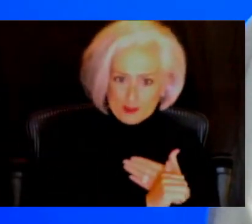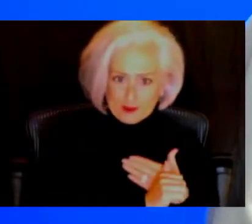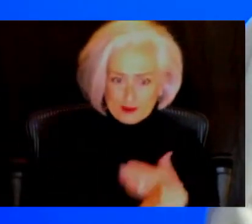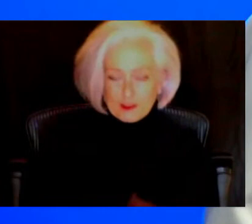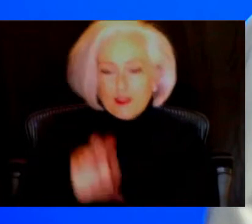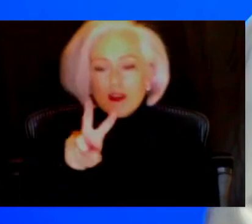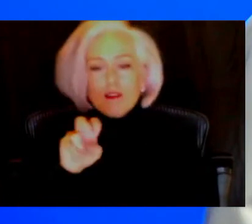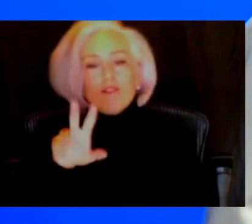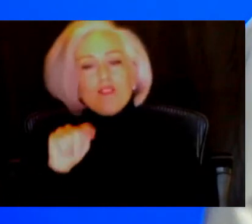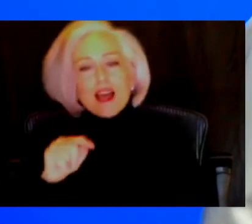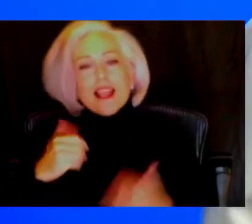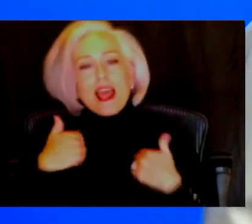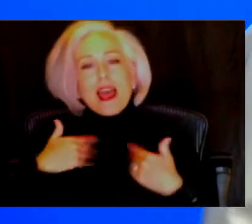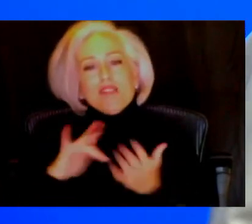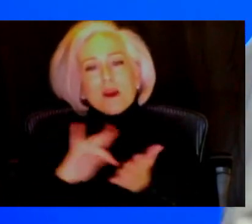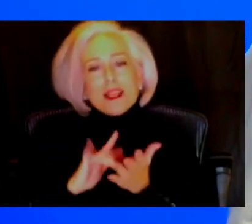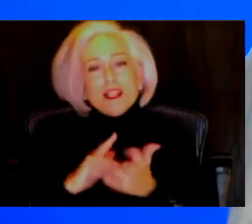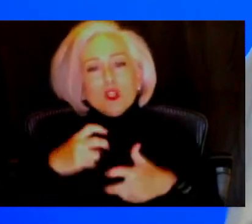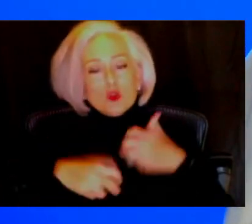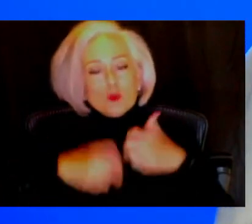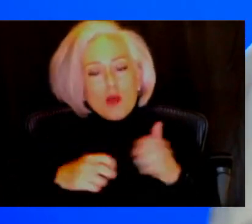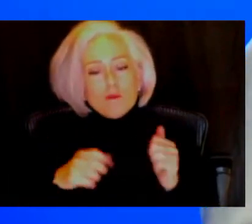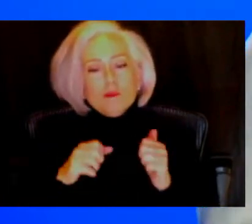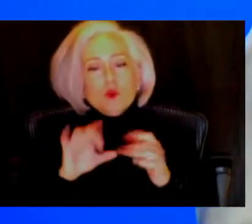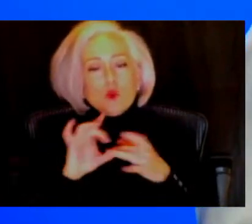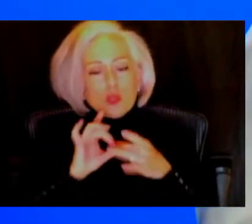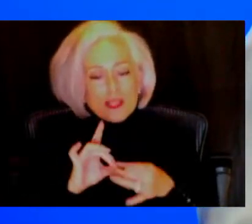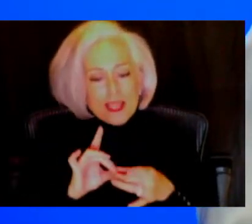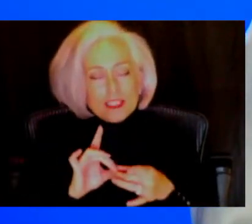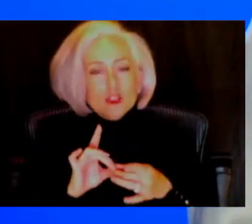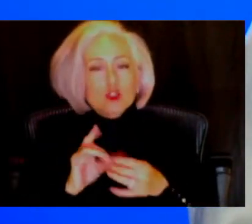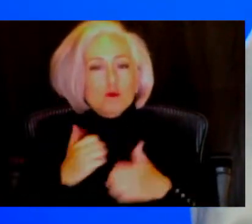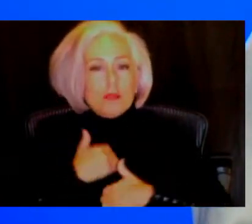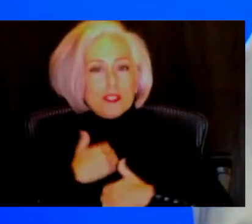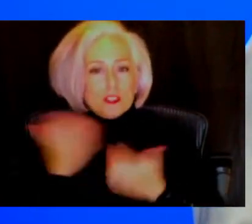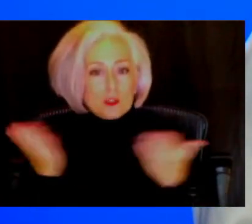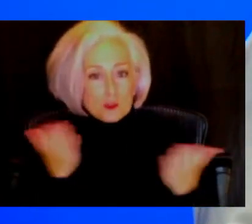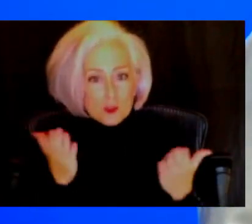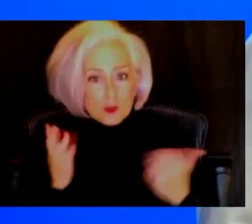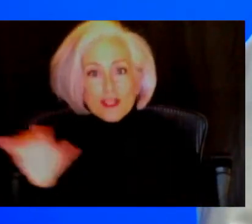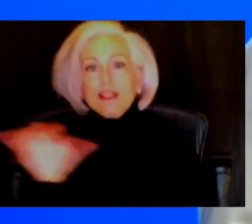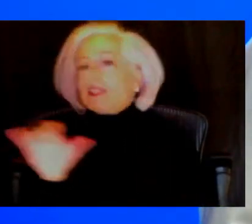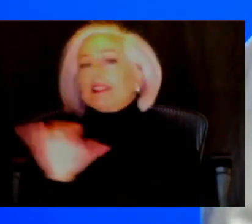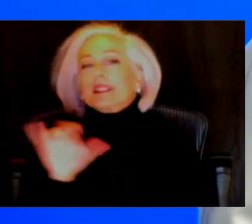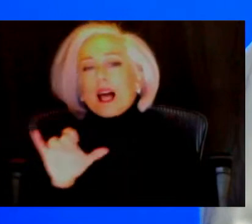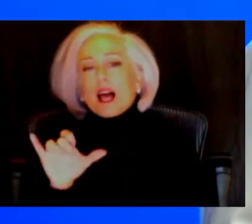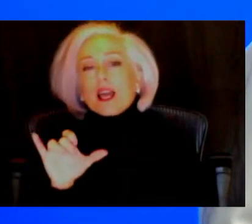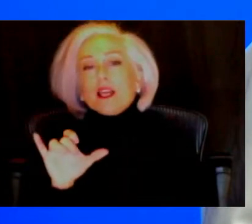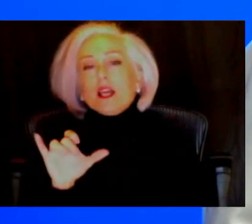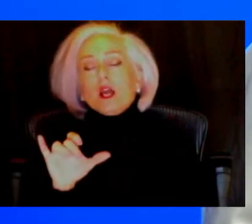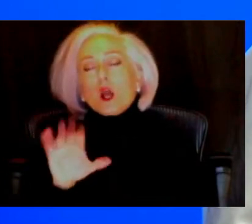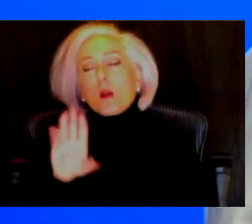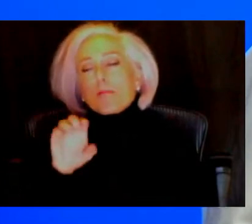military service, whether that's lung disease associated with burn pit exposure, or